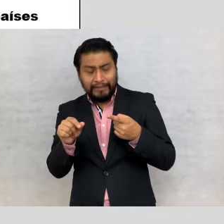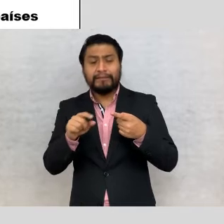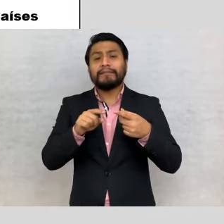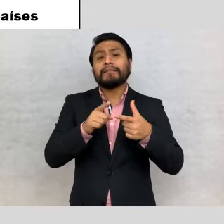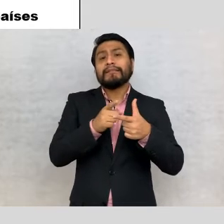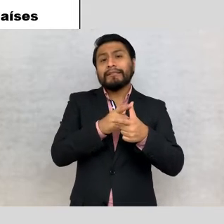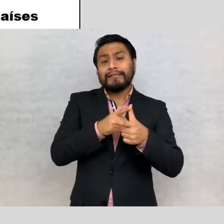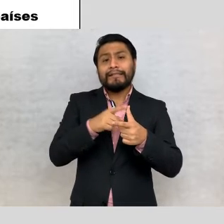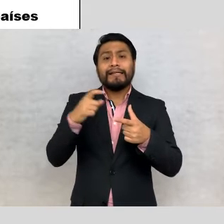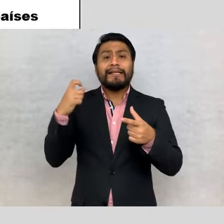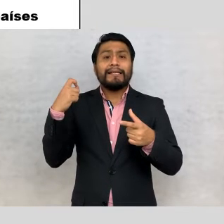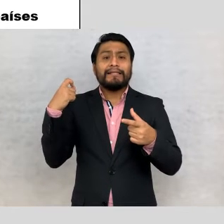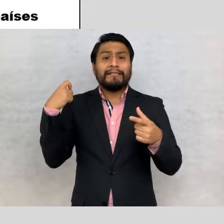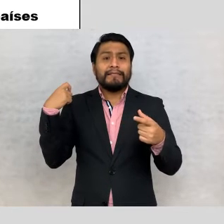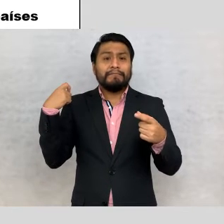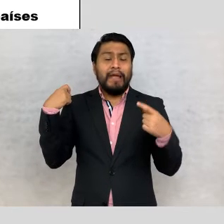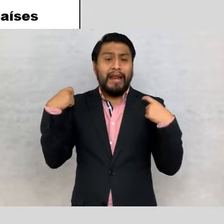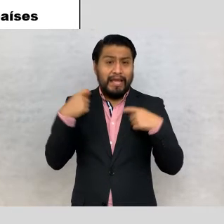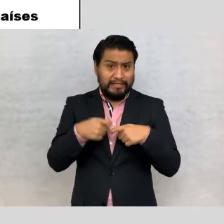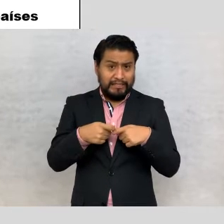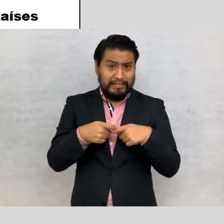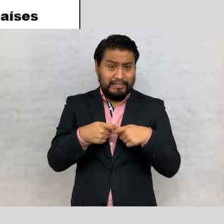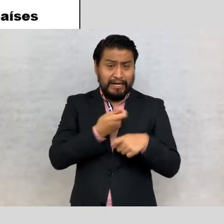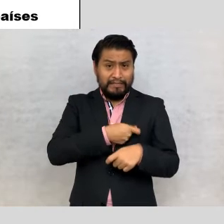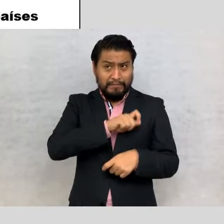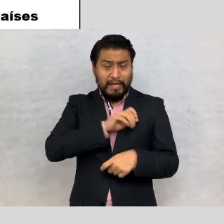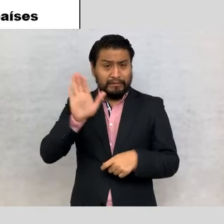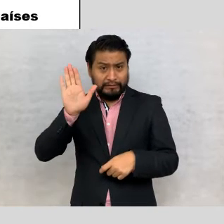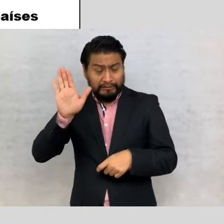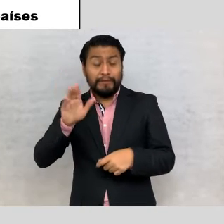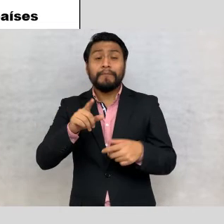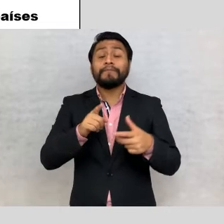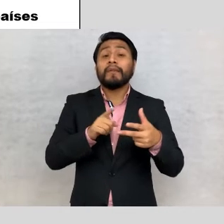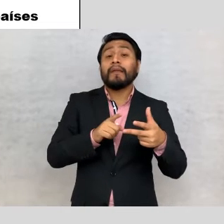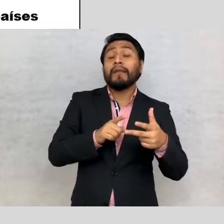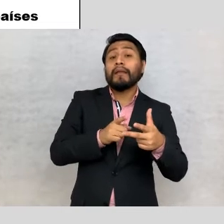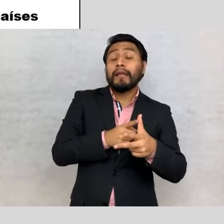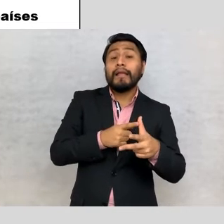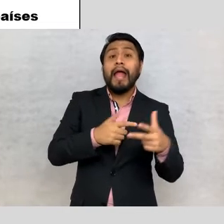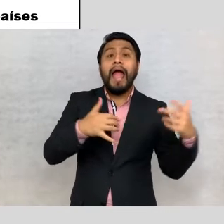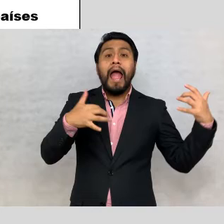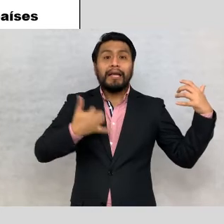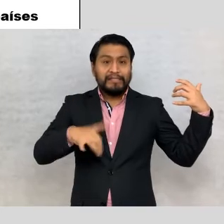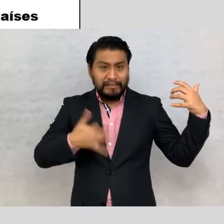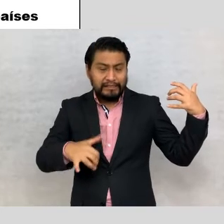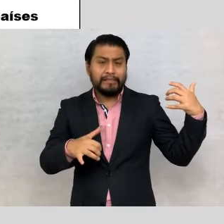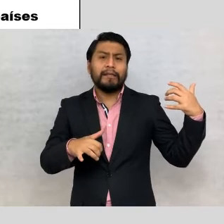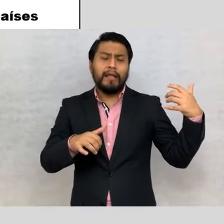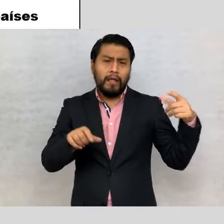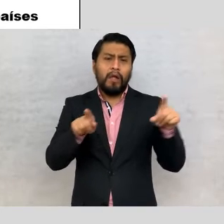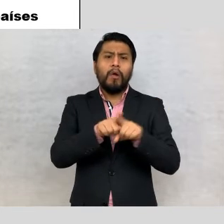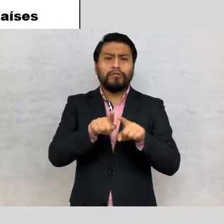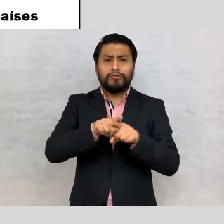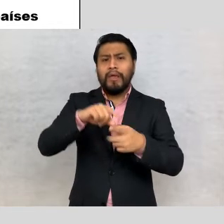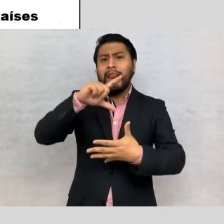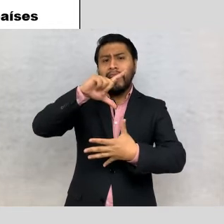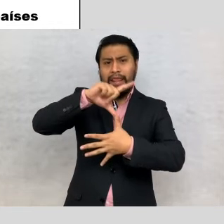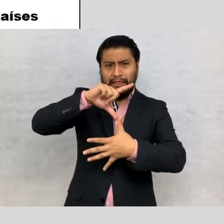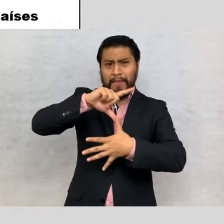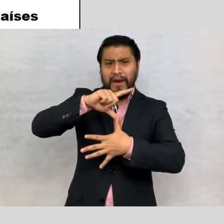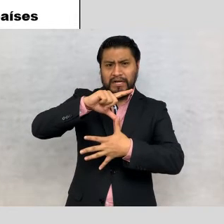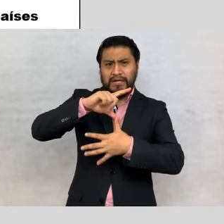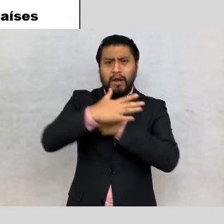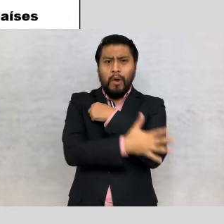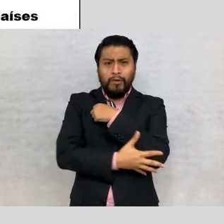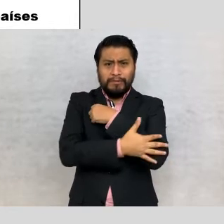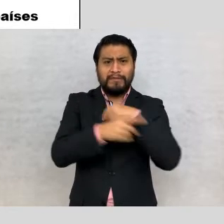Spanish authoritarianisms, and in Argentina and various Latin American countries. Let's see.